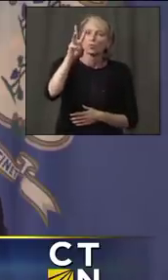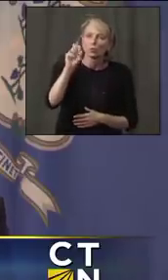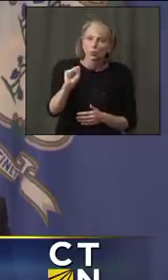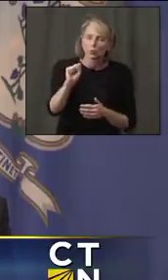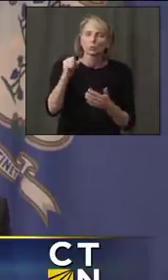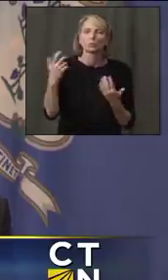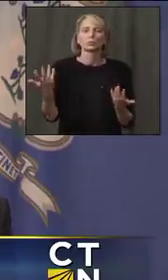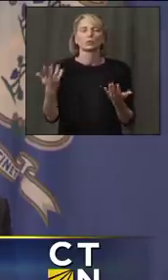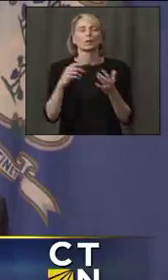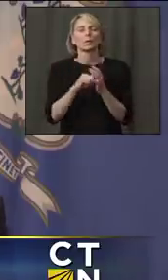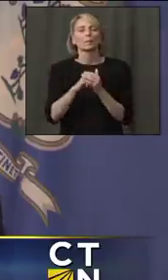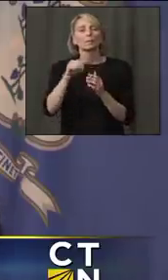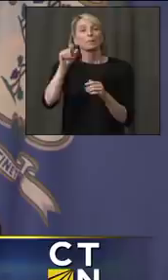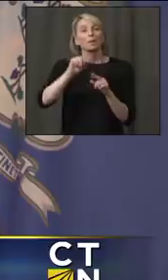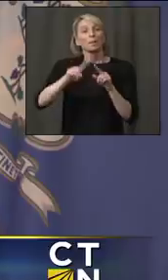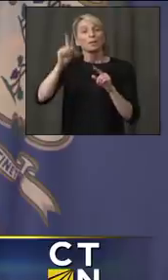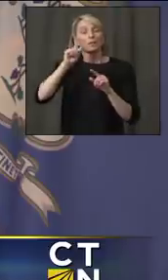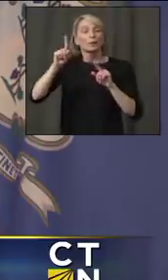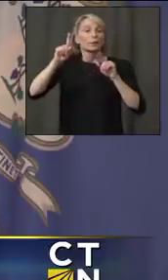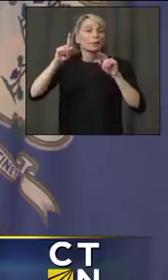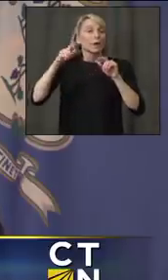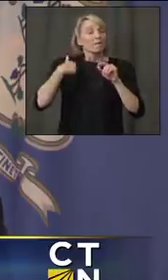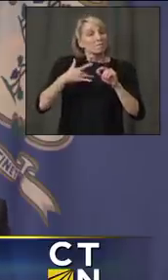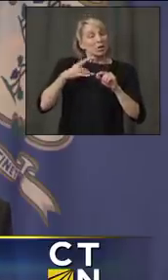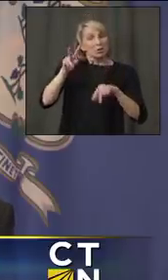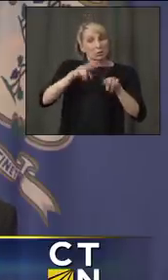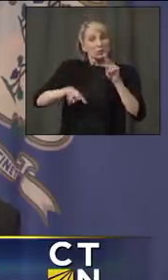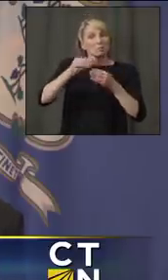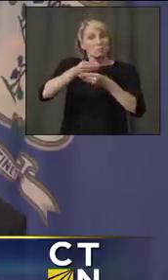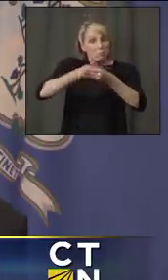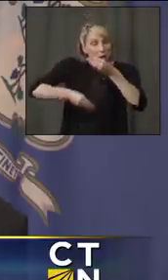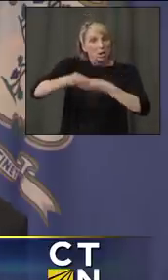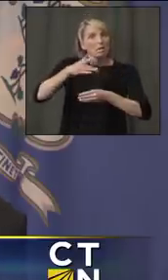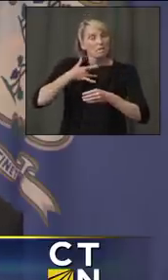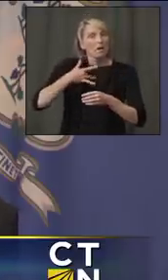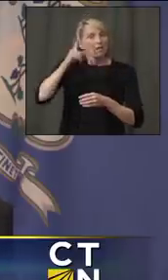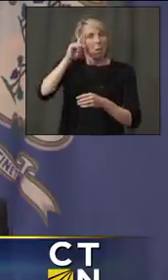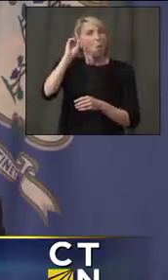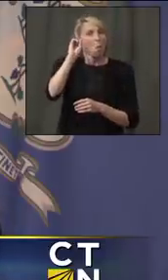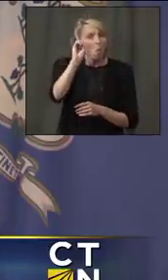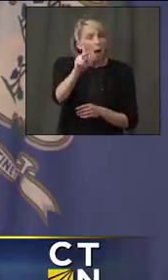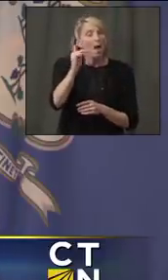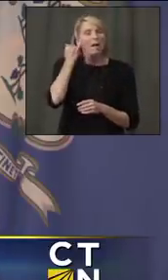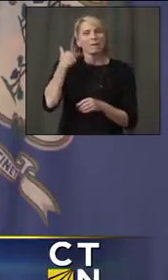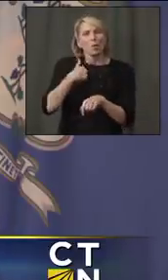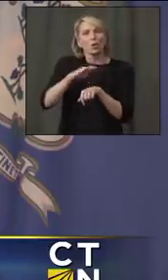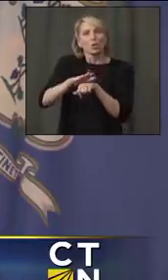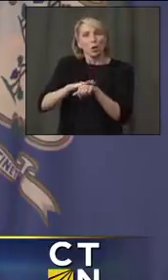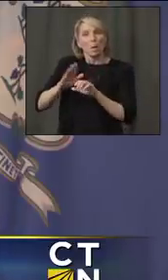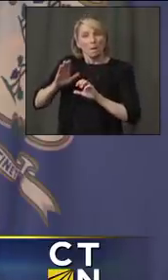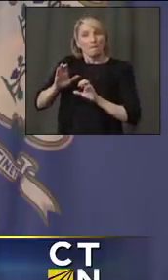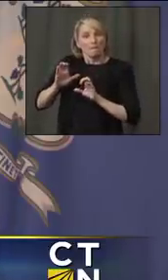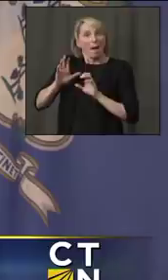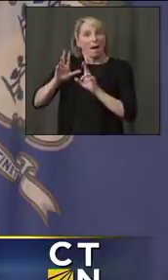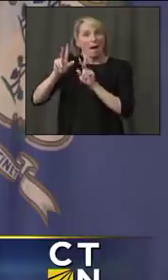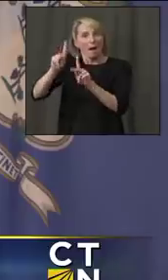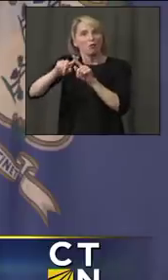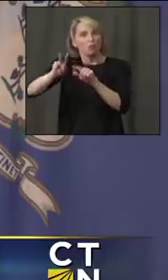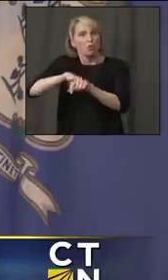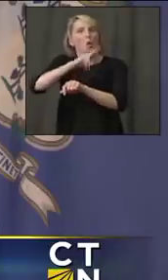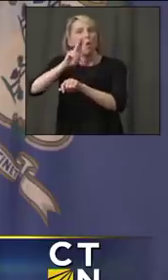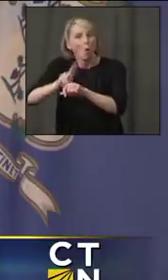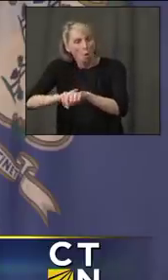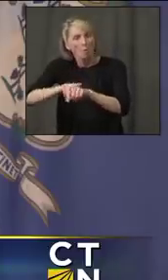testing, we should be in good shape, provided the economy slowly gets back to normal